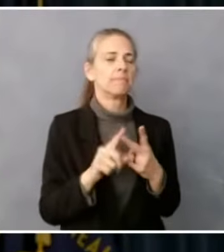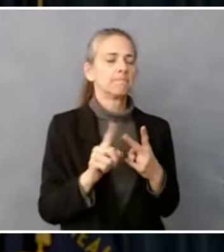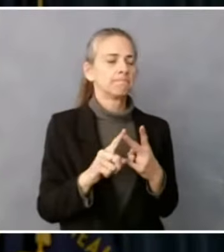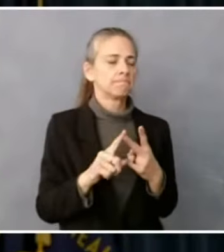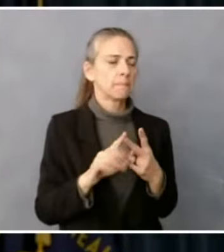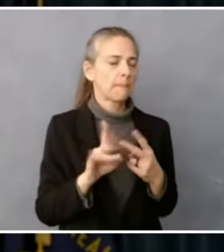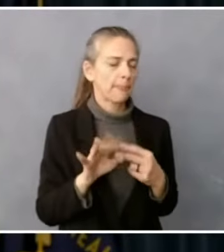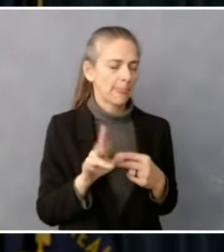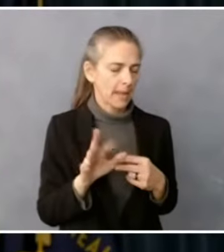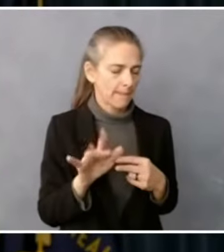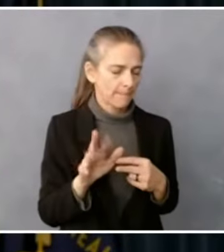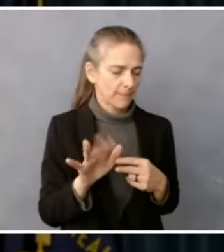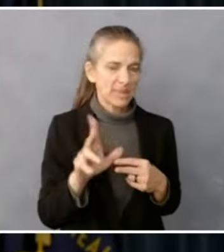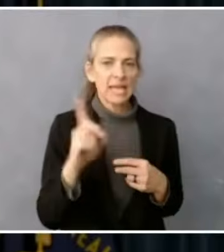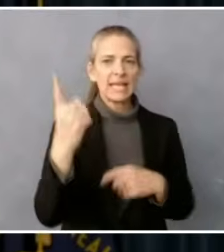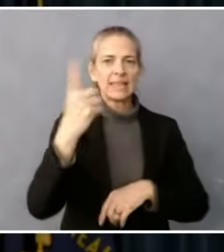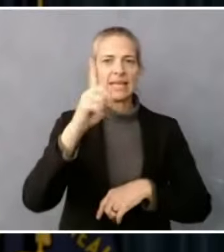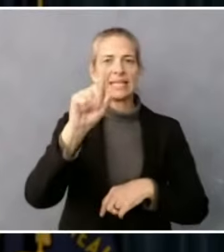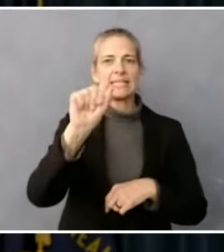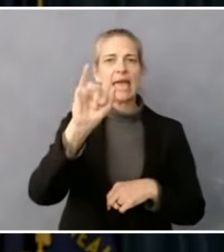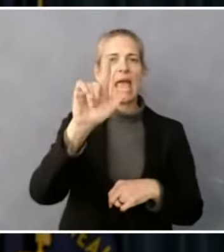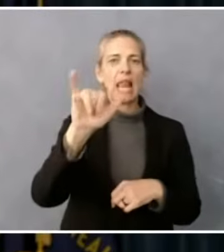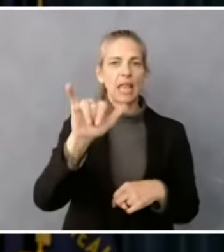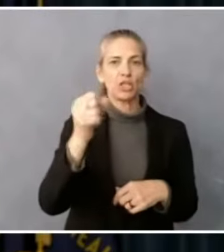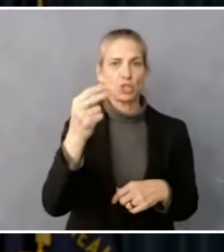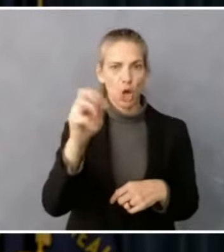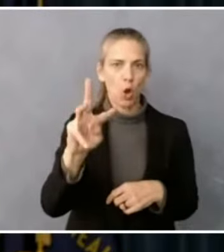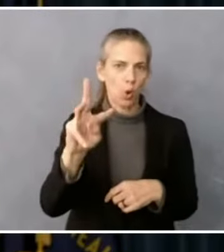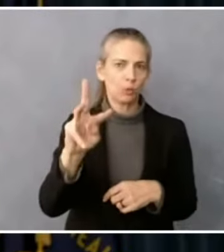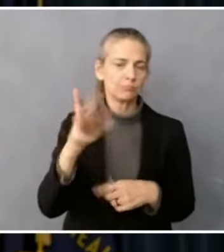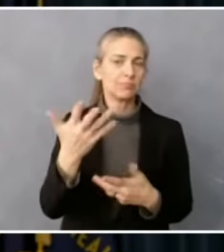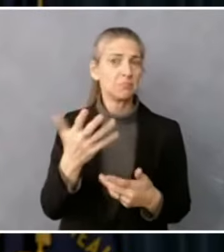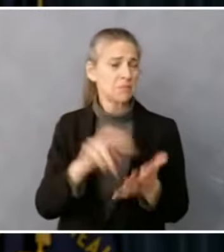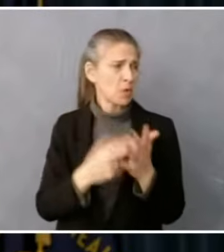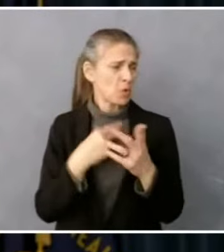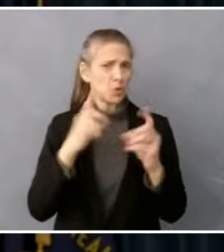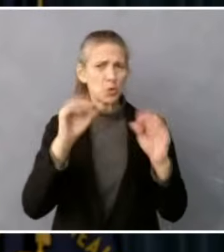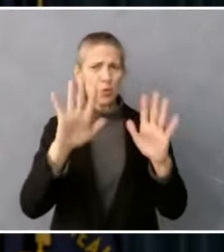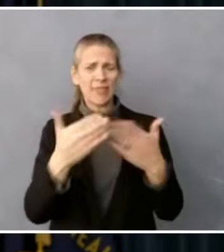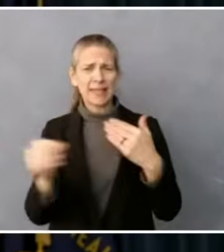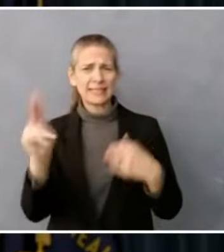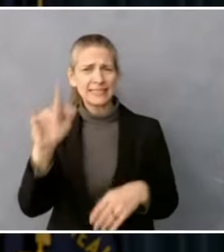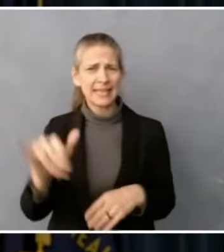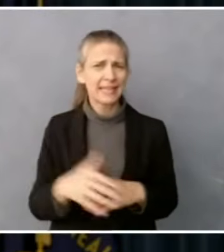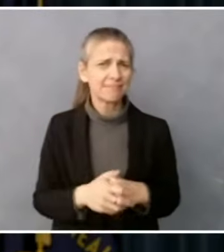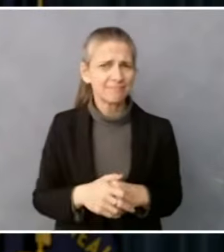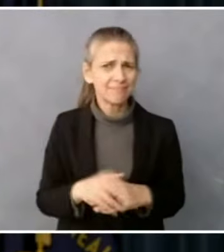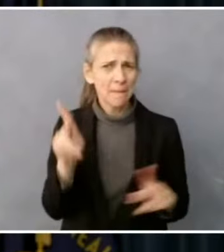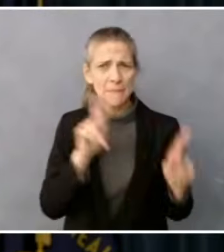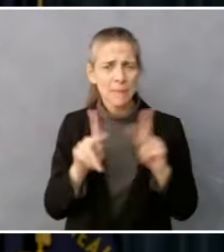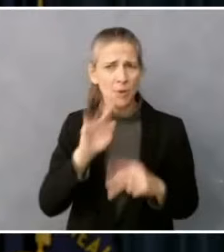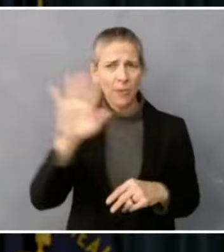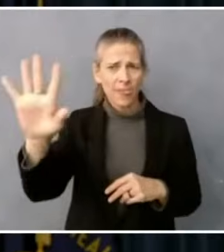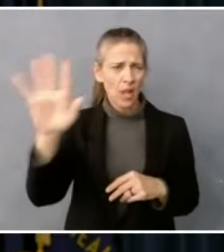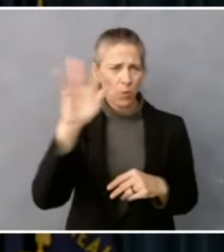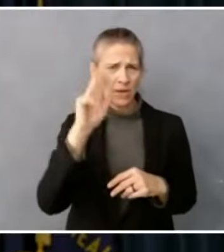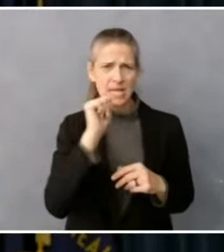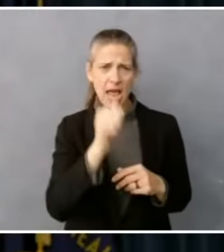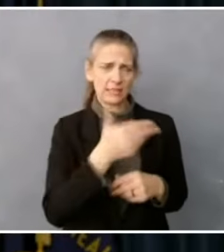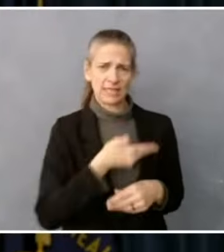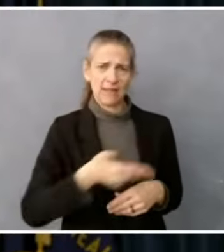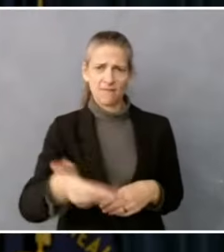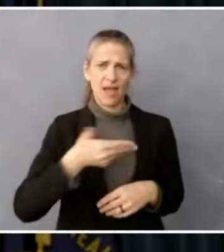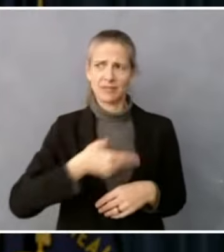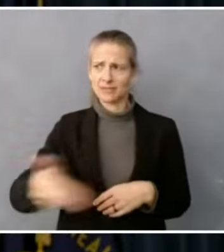the Daily Show. What it means is we're doing great things in Kentucky. You know, people wouldn't be providing these invitations if we